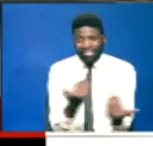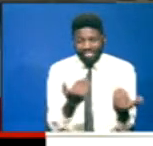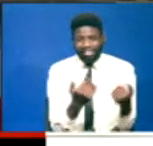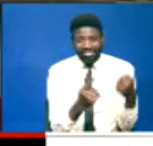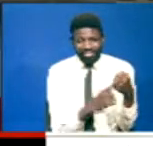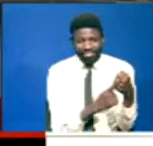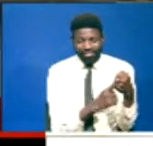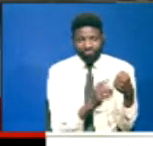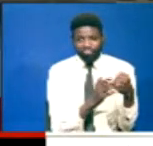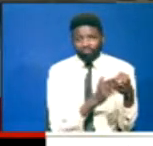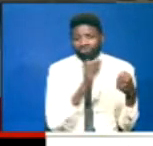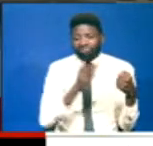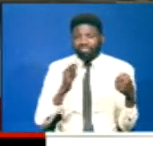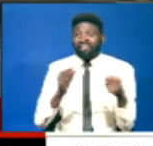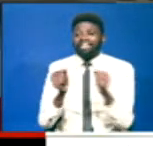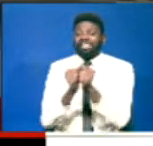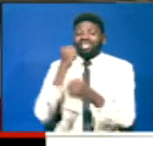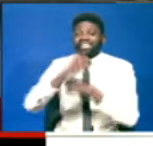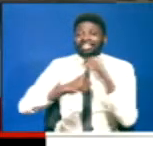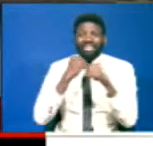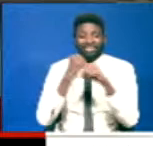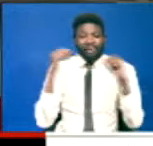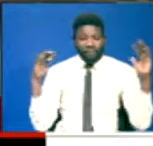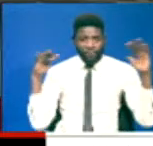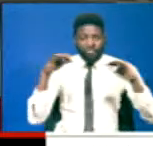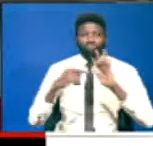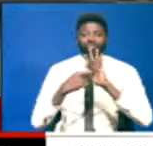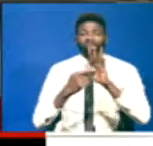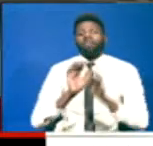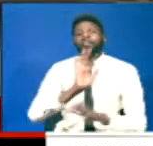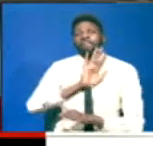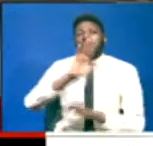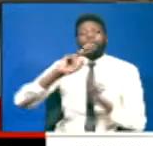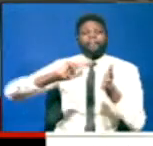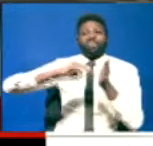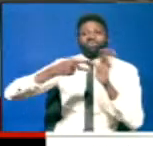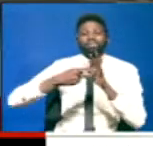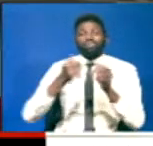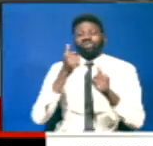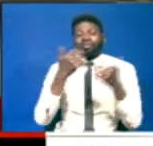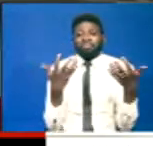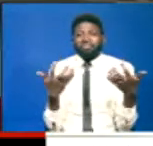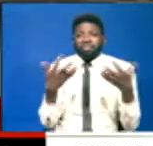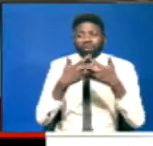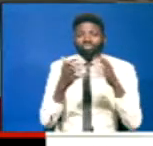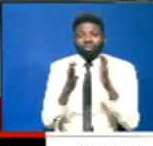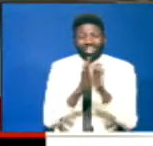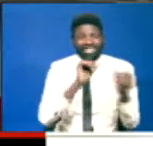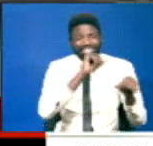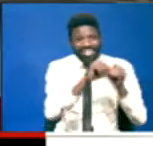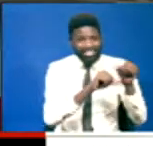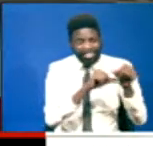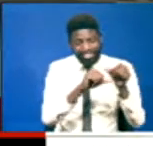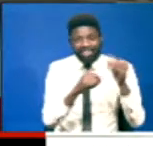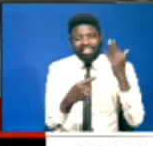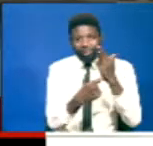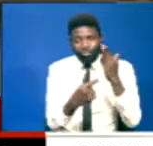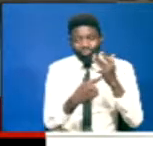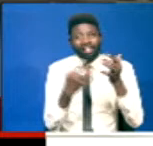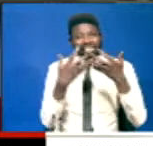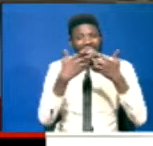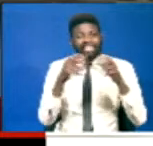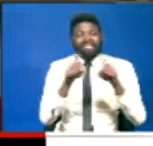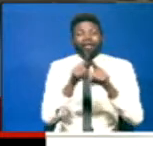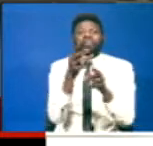together to showcase their projects that are in line with the science, technology, engineering and